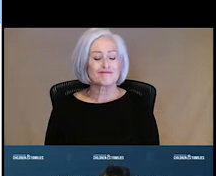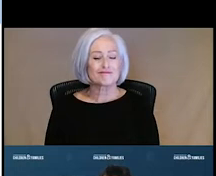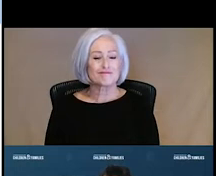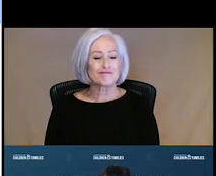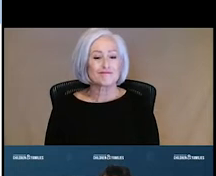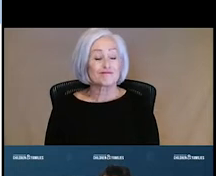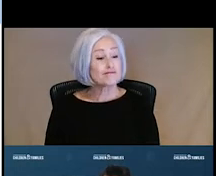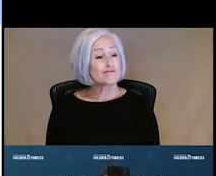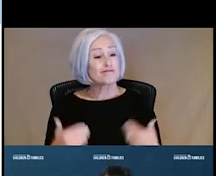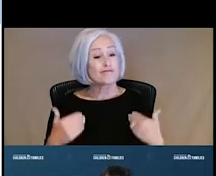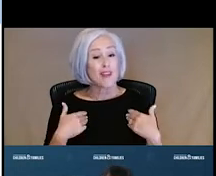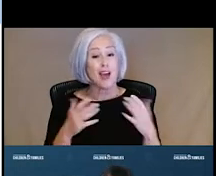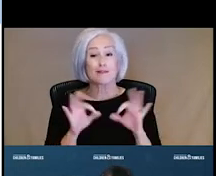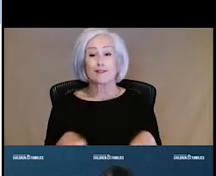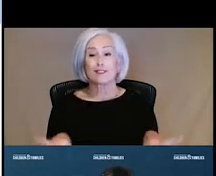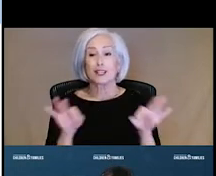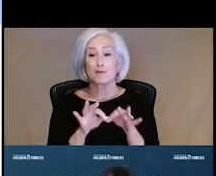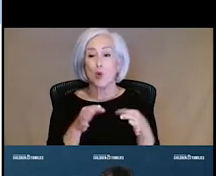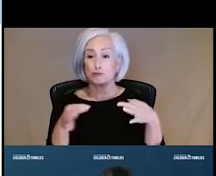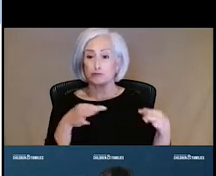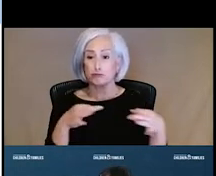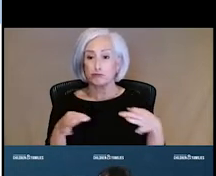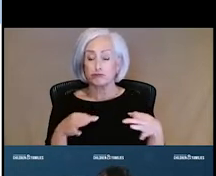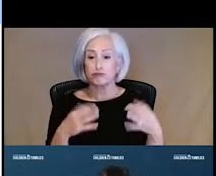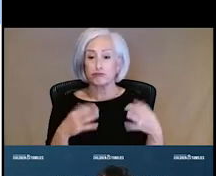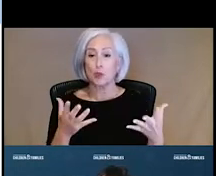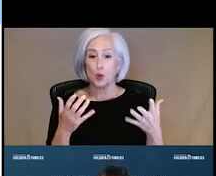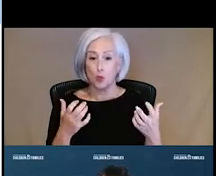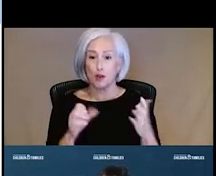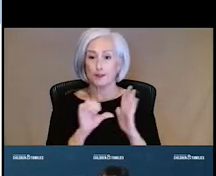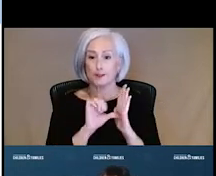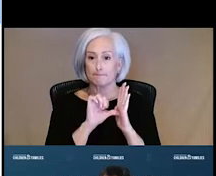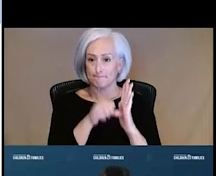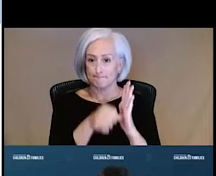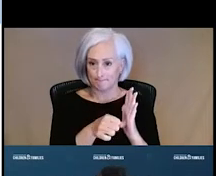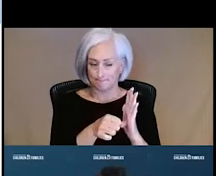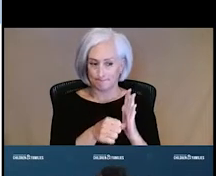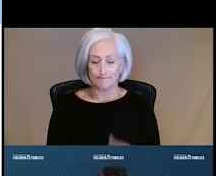So there's a few key definitions that we wanted to provide for you all. So